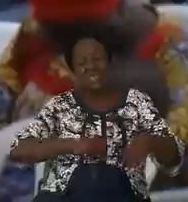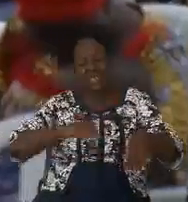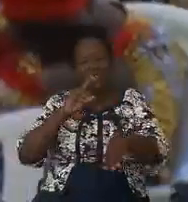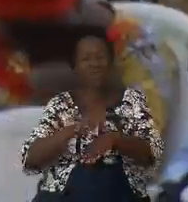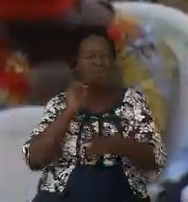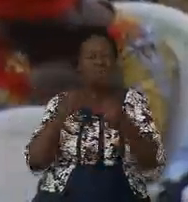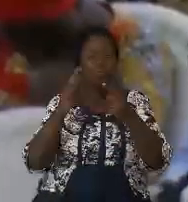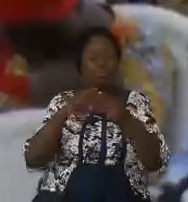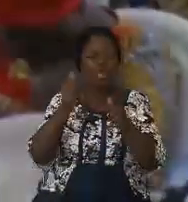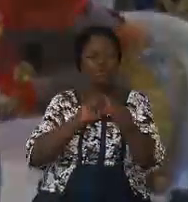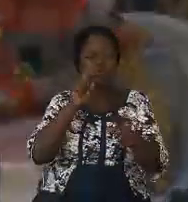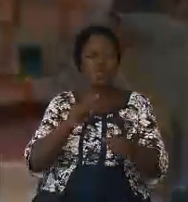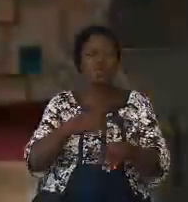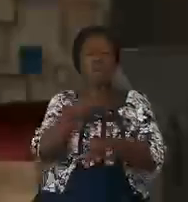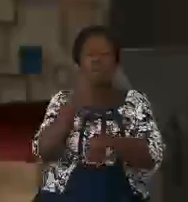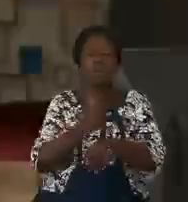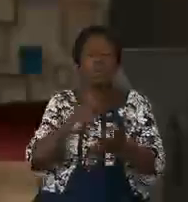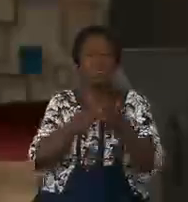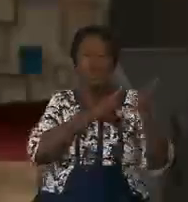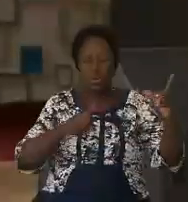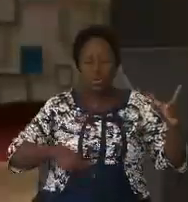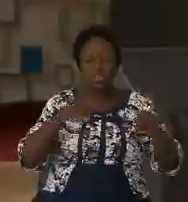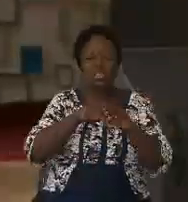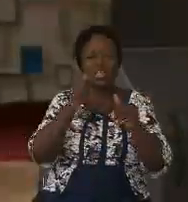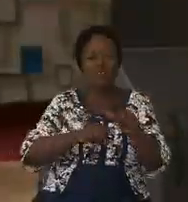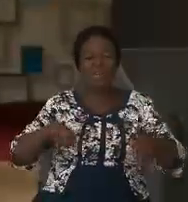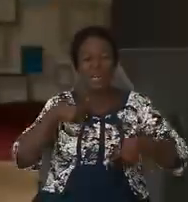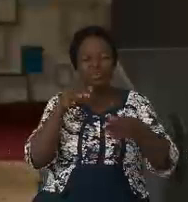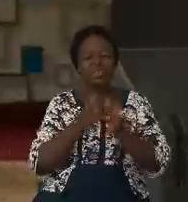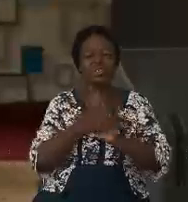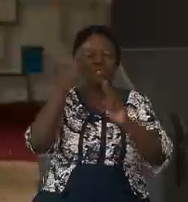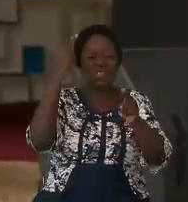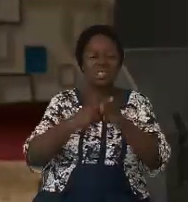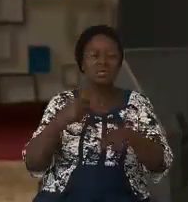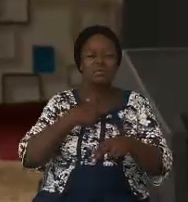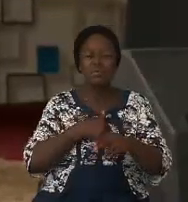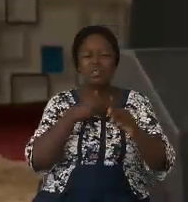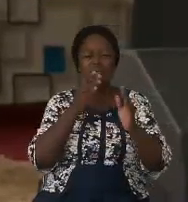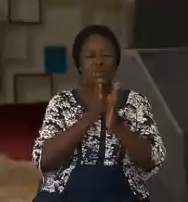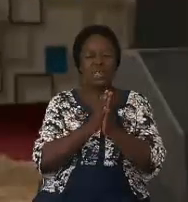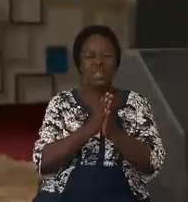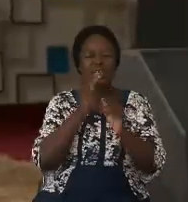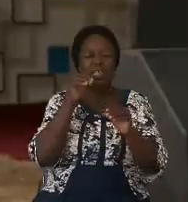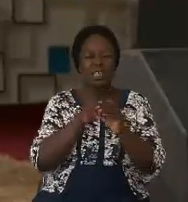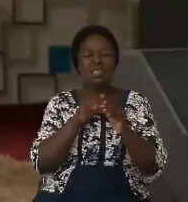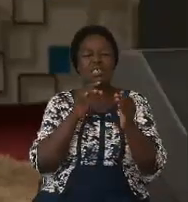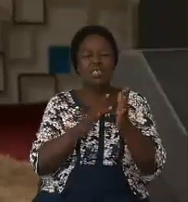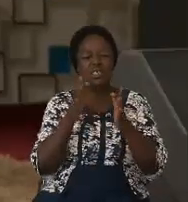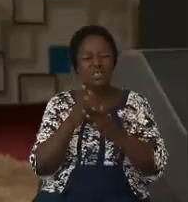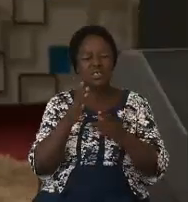the Father's kingdom. Welcome to everyone. Confirm it, Lord, in every life. In